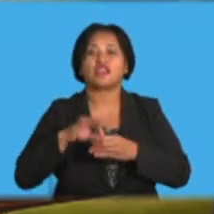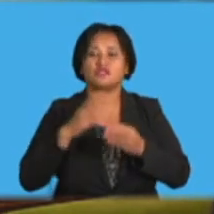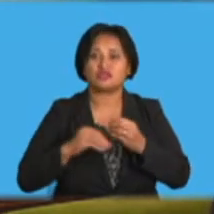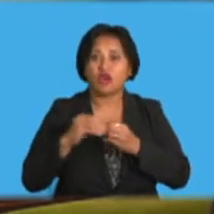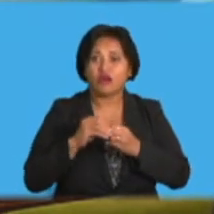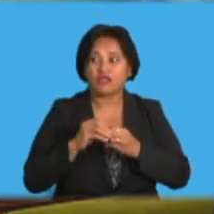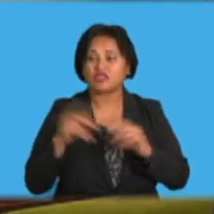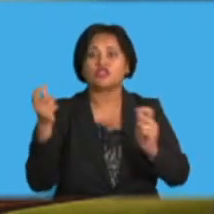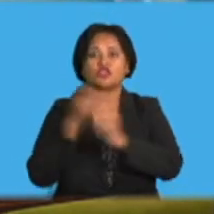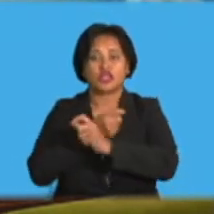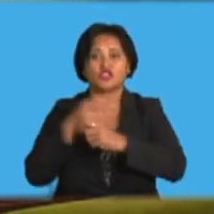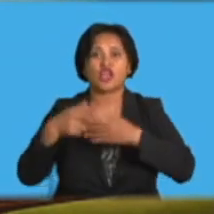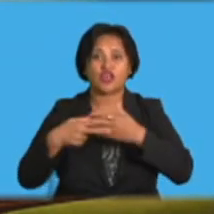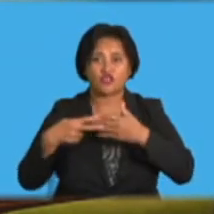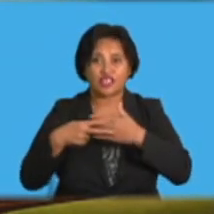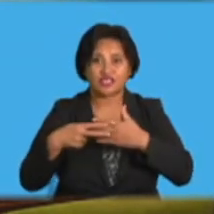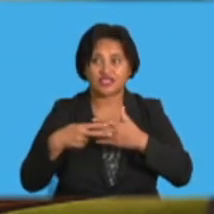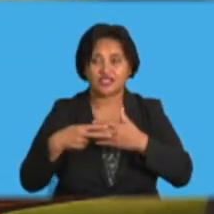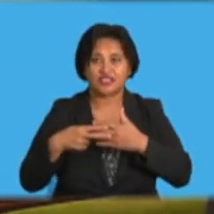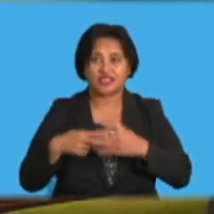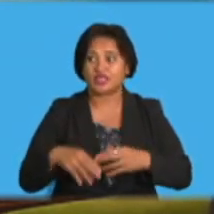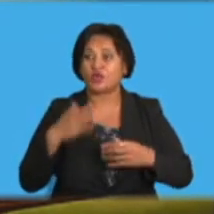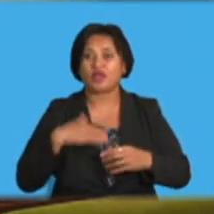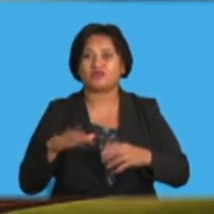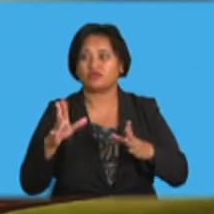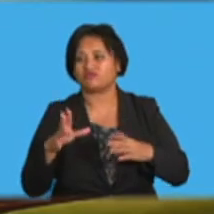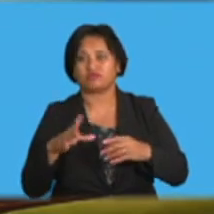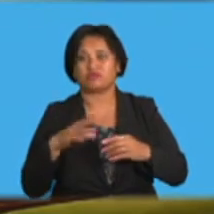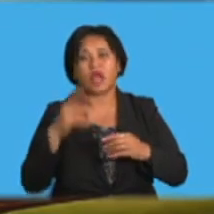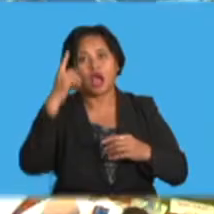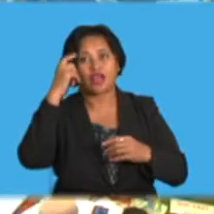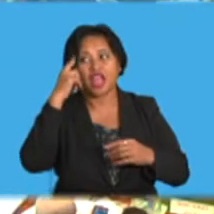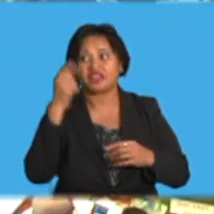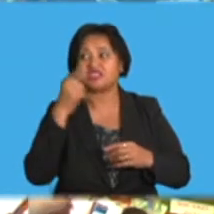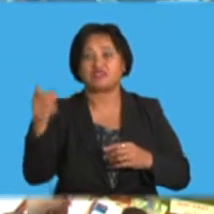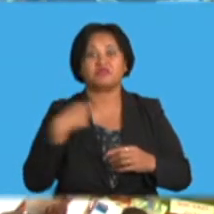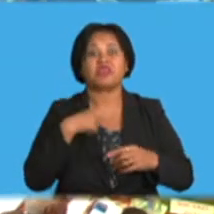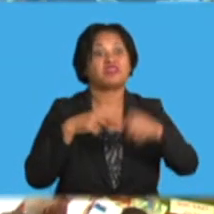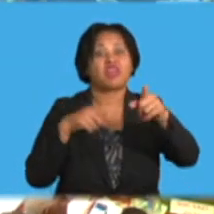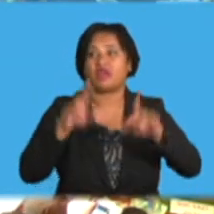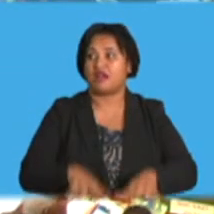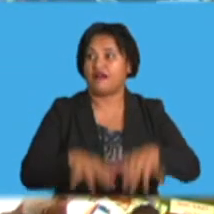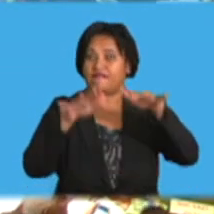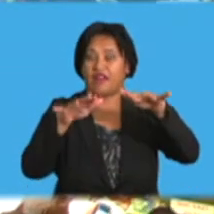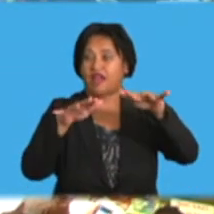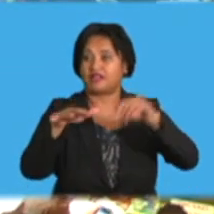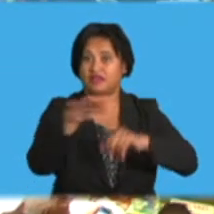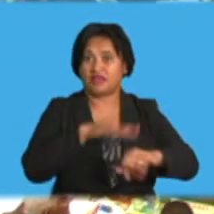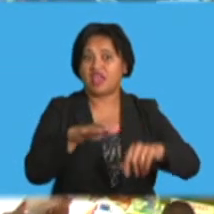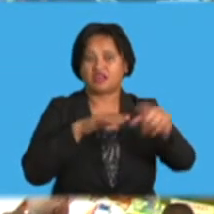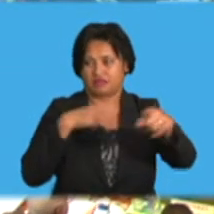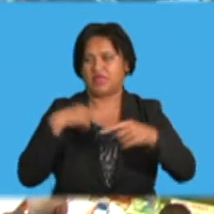So the address actually sits in an area where there was a flood, and then they've gone off and say, I live in area X,